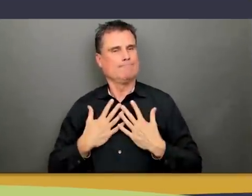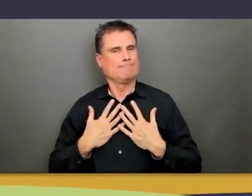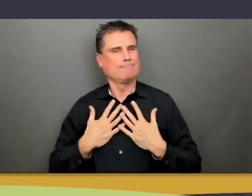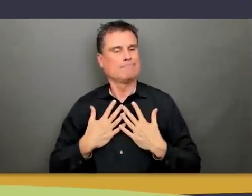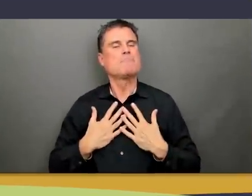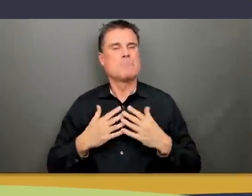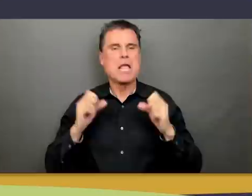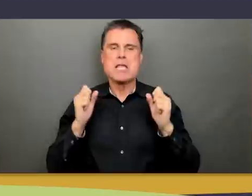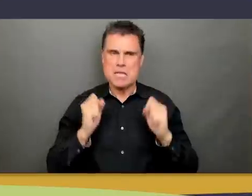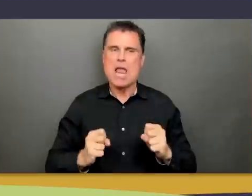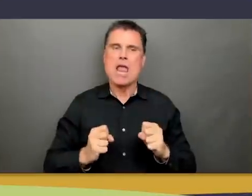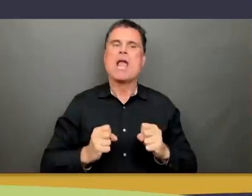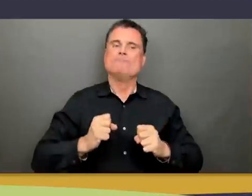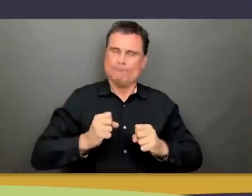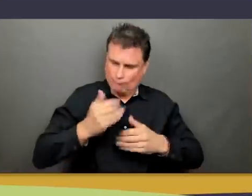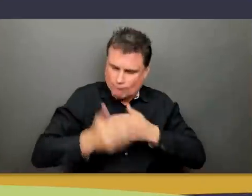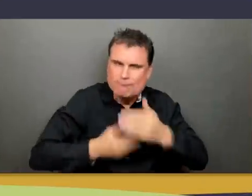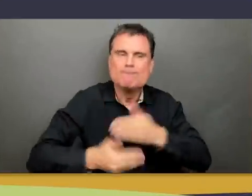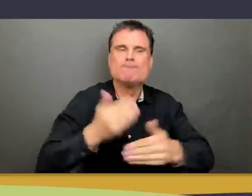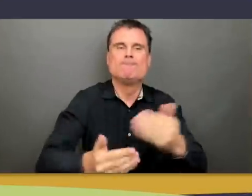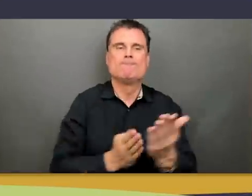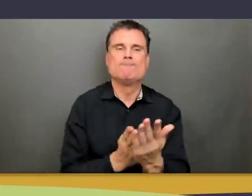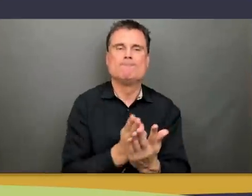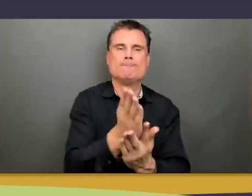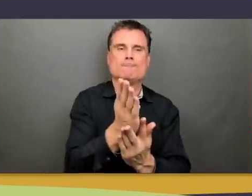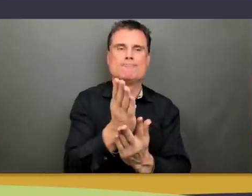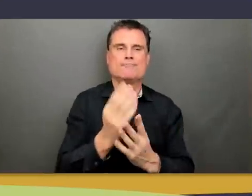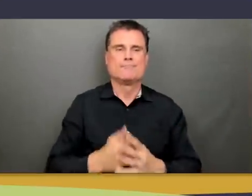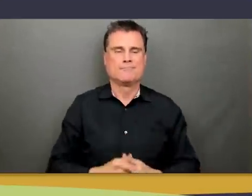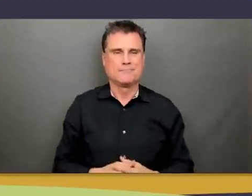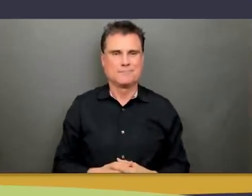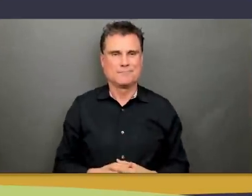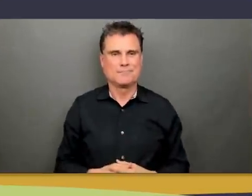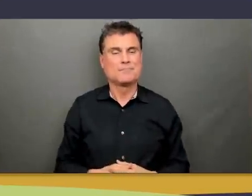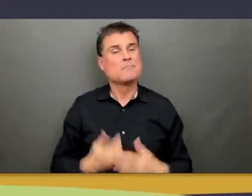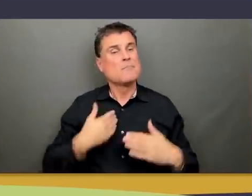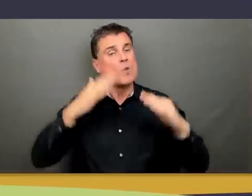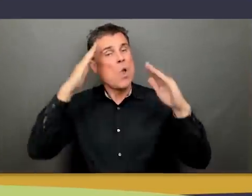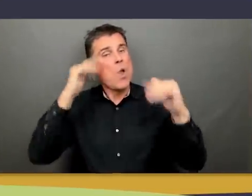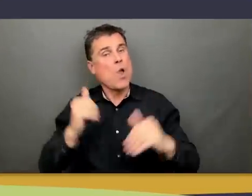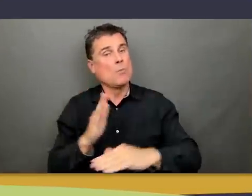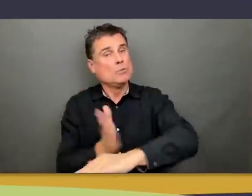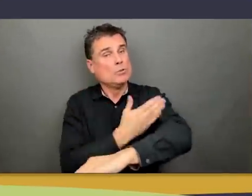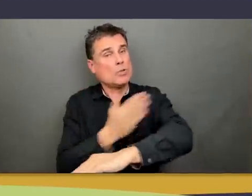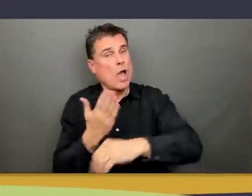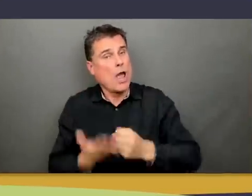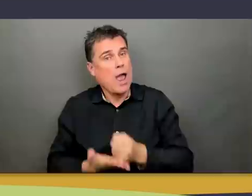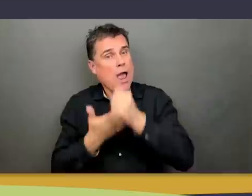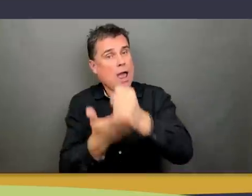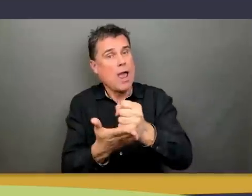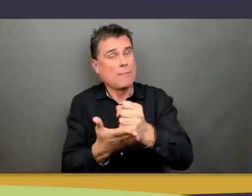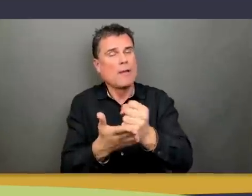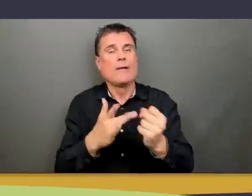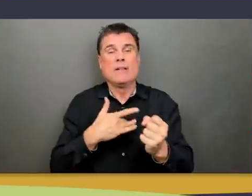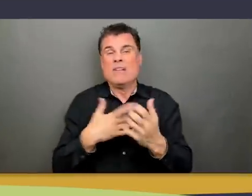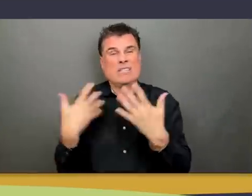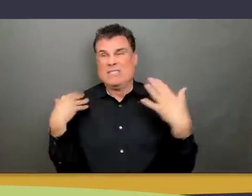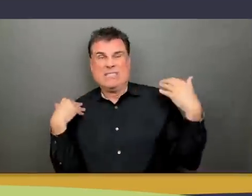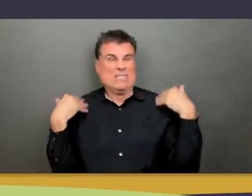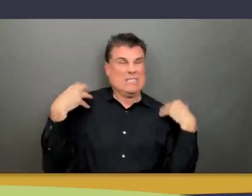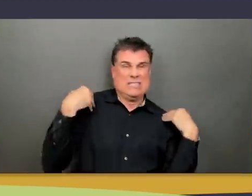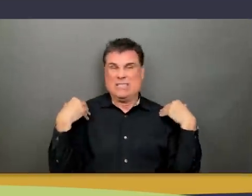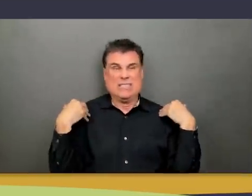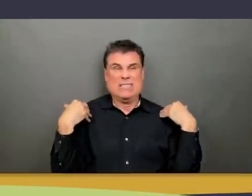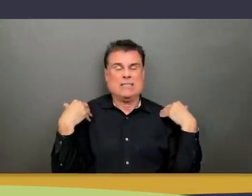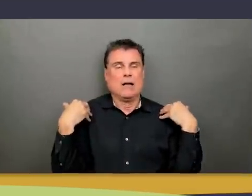is for you. It's meant to take off what's not supposed to be there, and our ancestors are going to brush it away. So the song is called Ocean Views. And